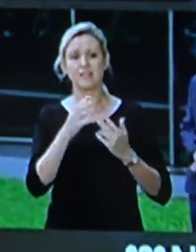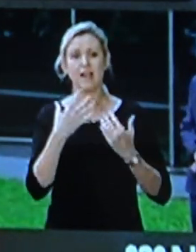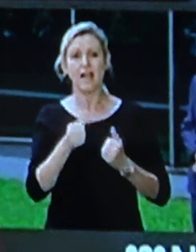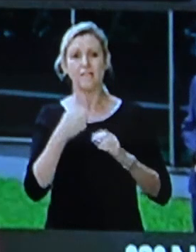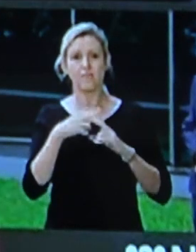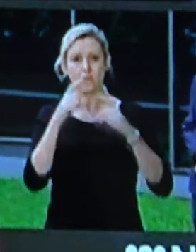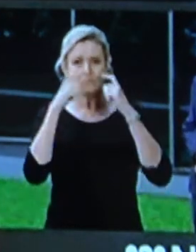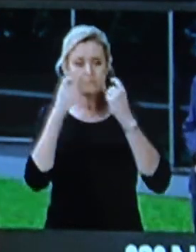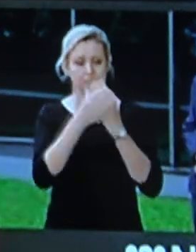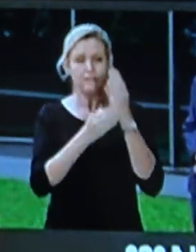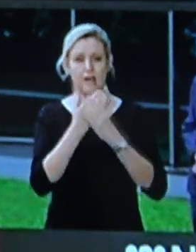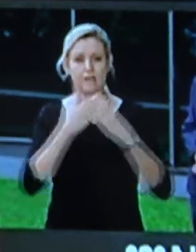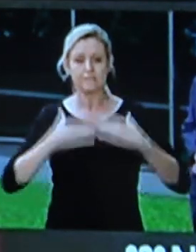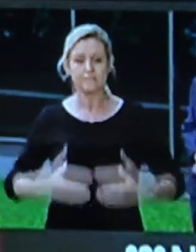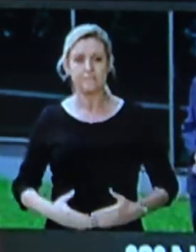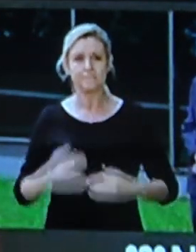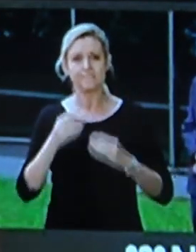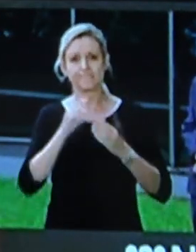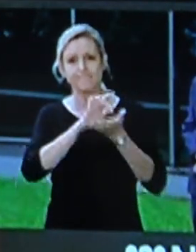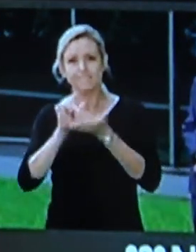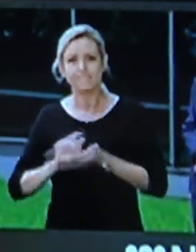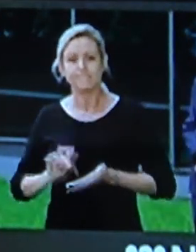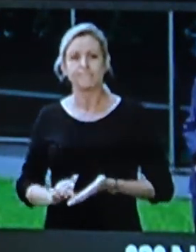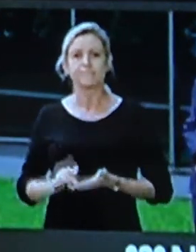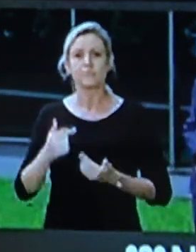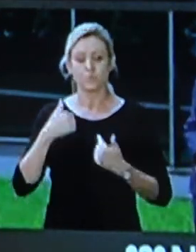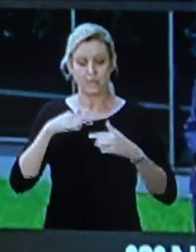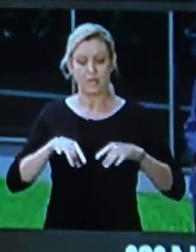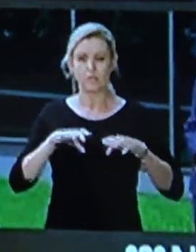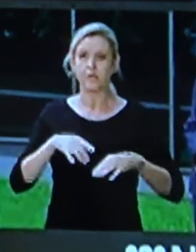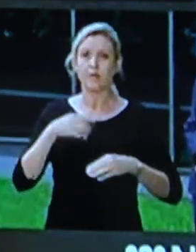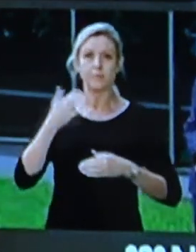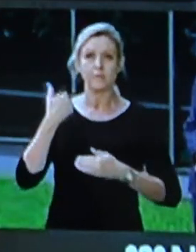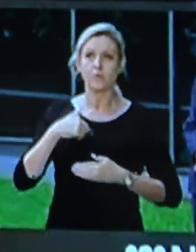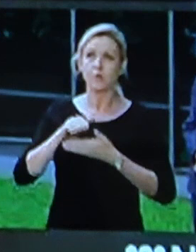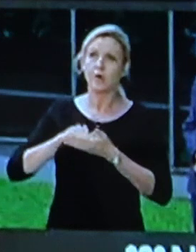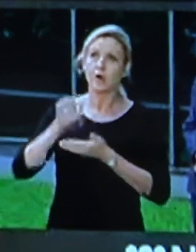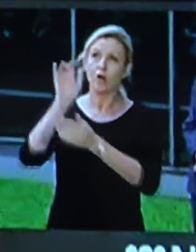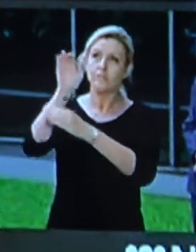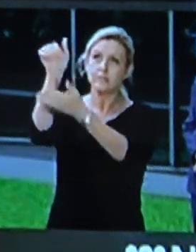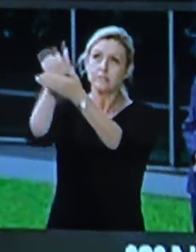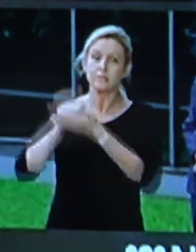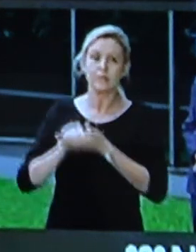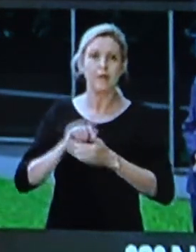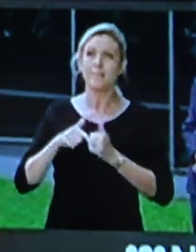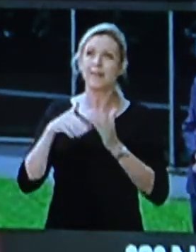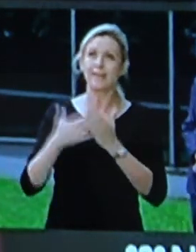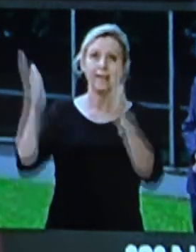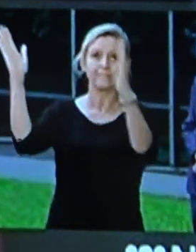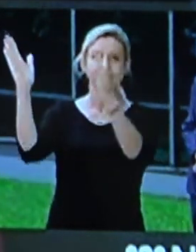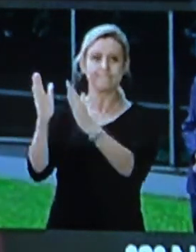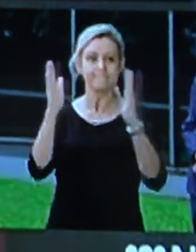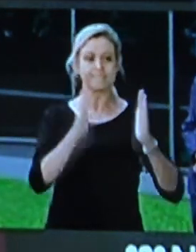Wales relied on many different sources of equipment, including many sources from overseas, which no longer exist or have been massively disrupted.